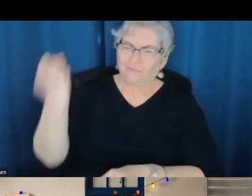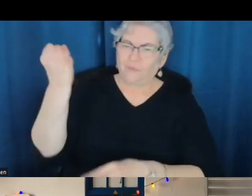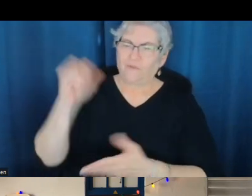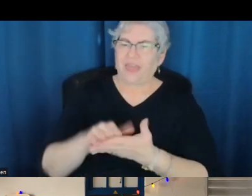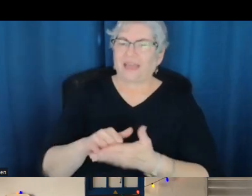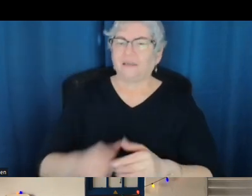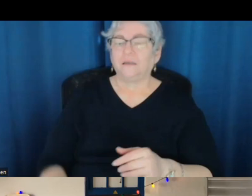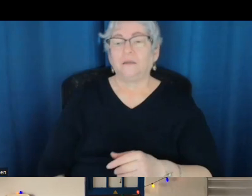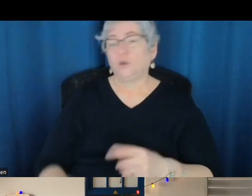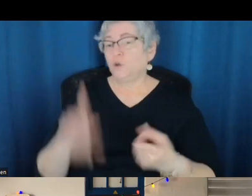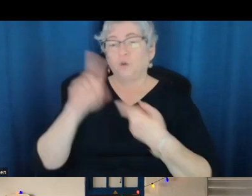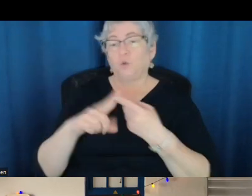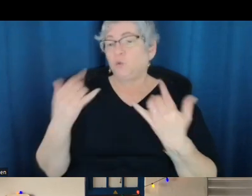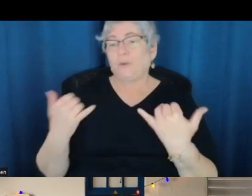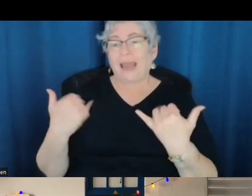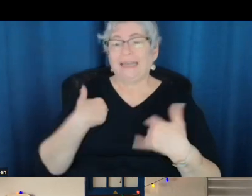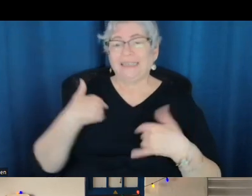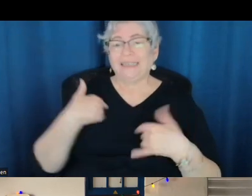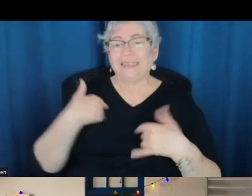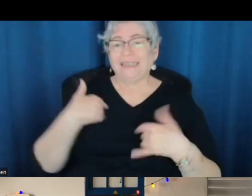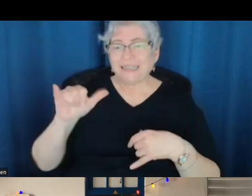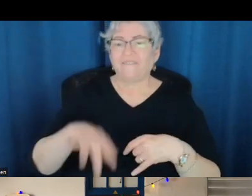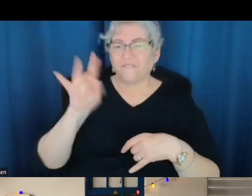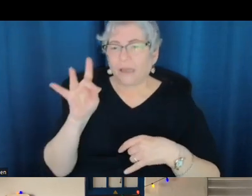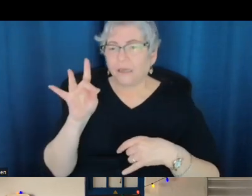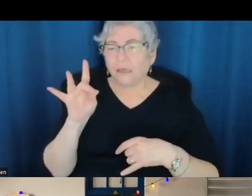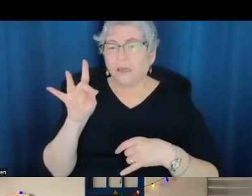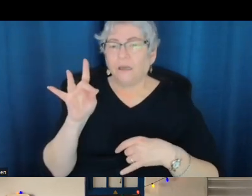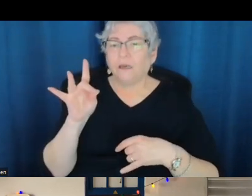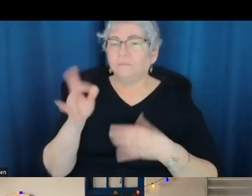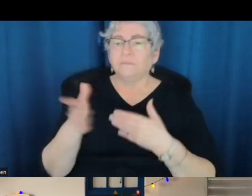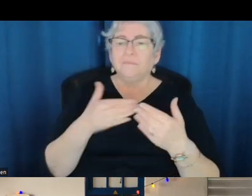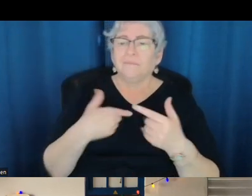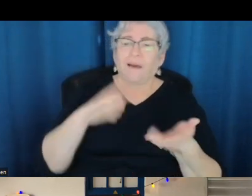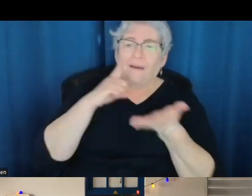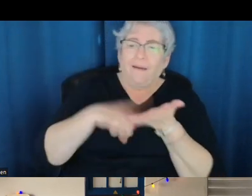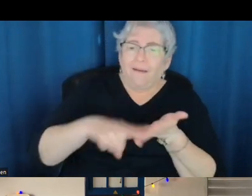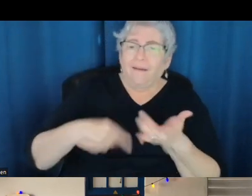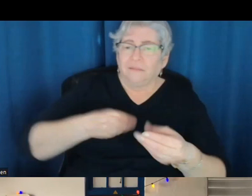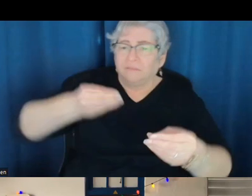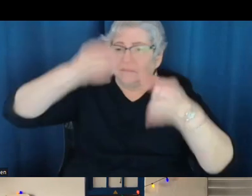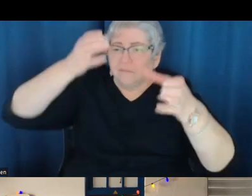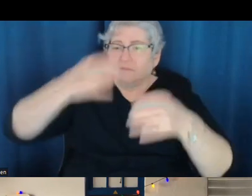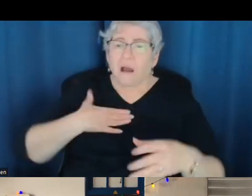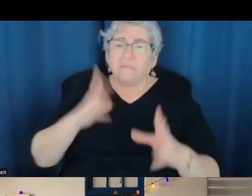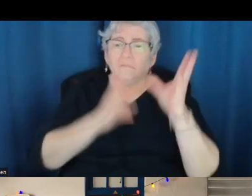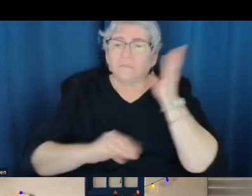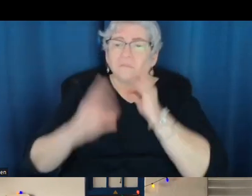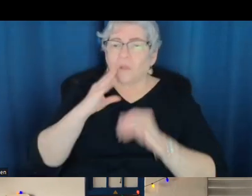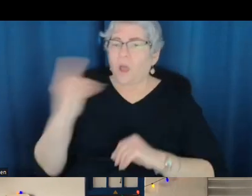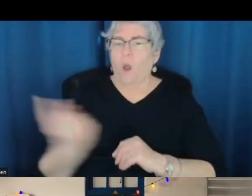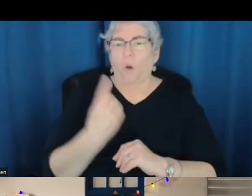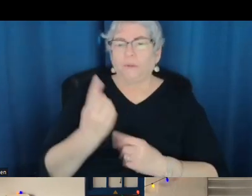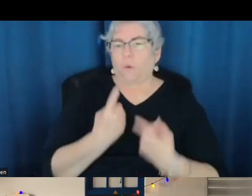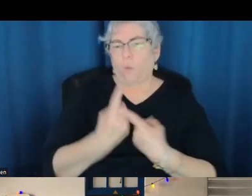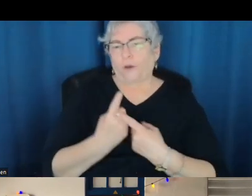I still to this day find, even with all the research and knowledge and experience I have, there's always one or